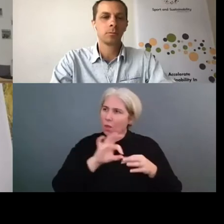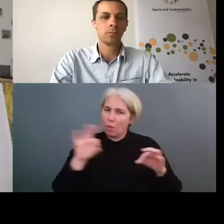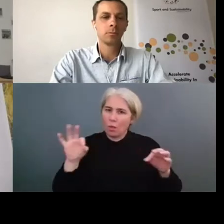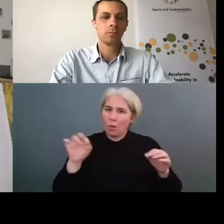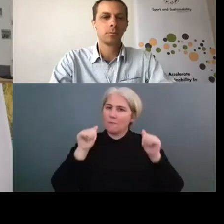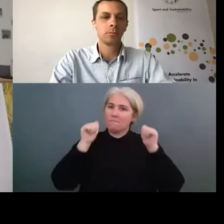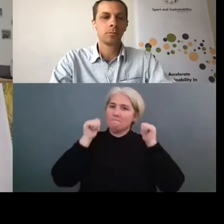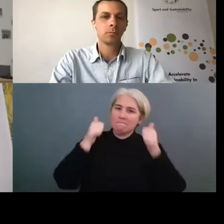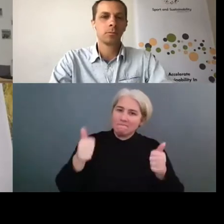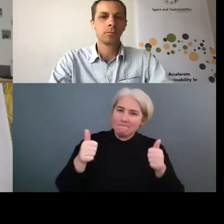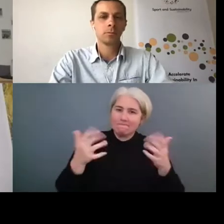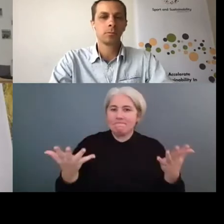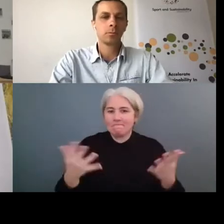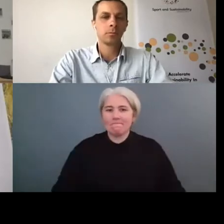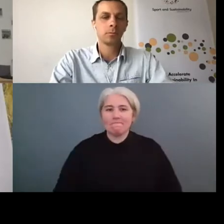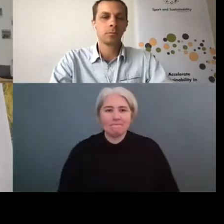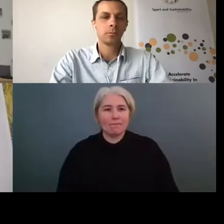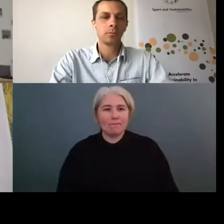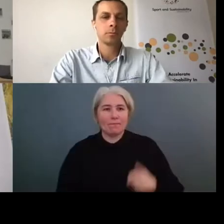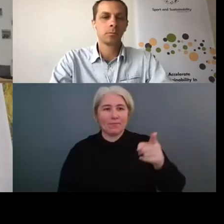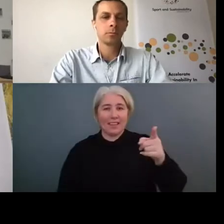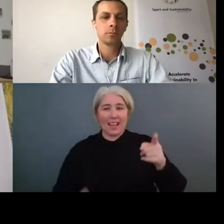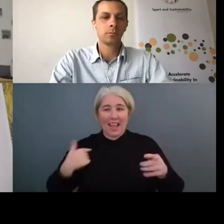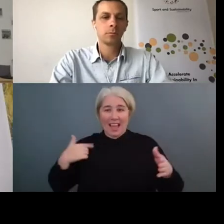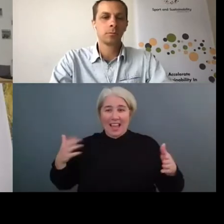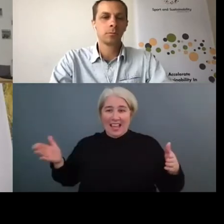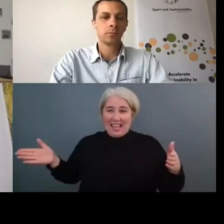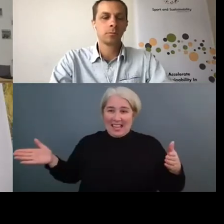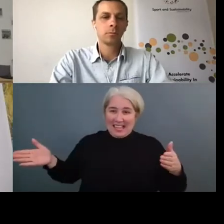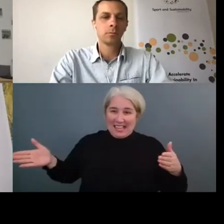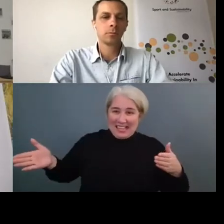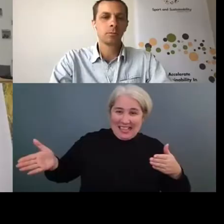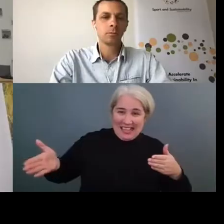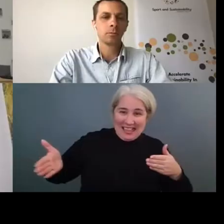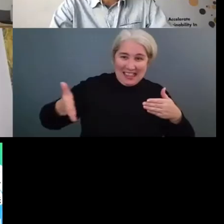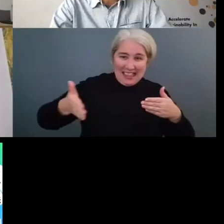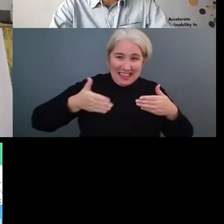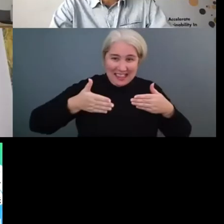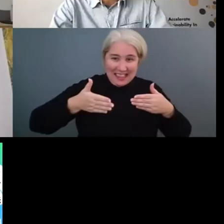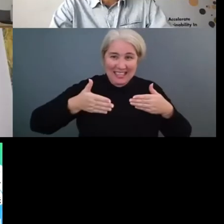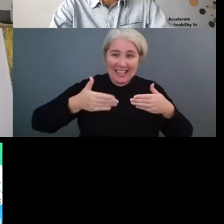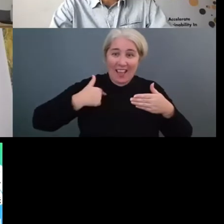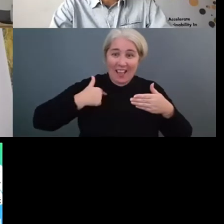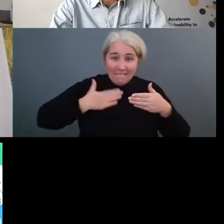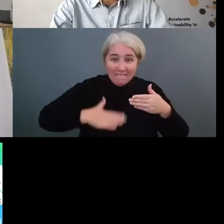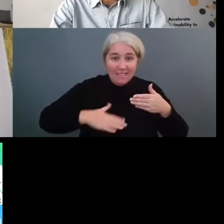Before we close this round table, if one of you wants to add something,